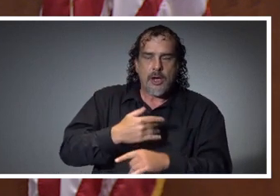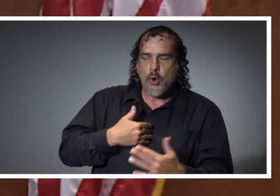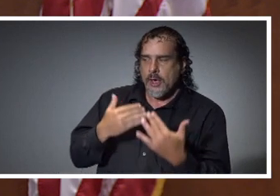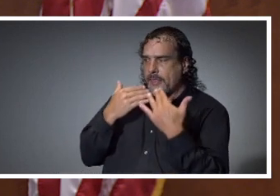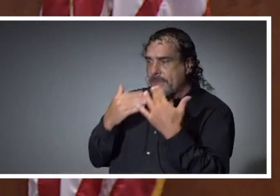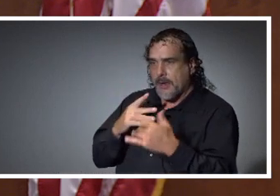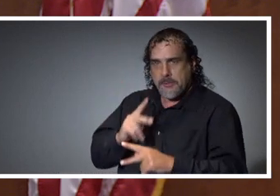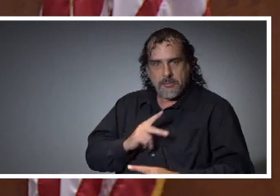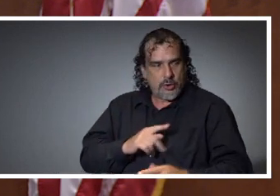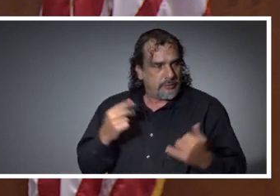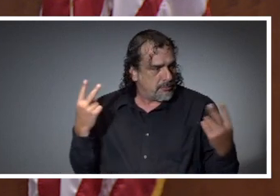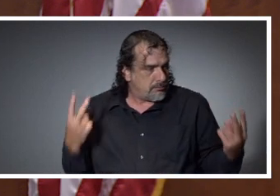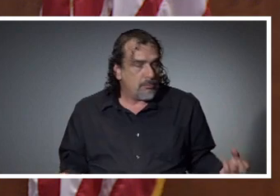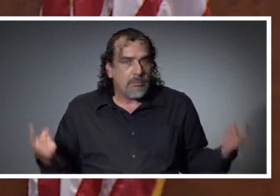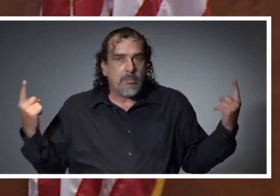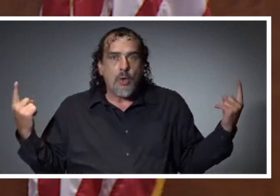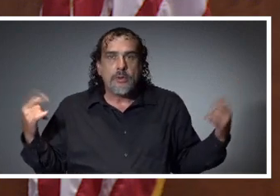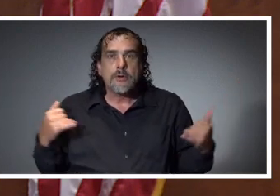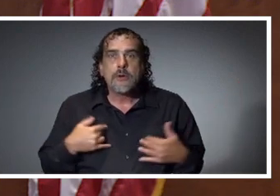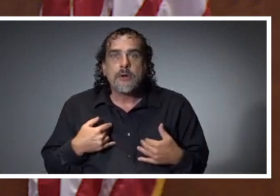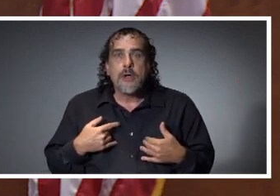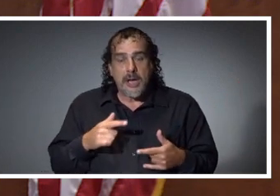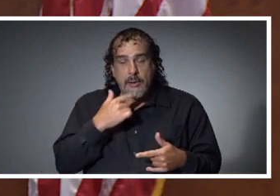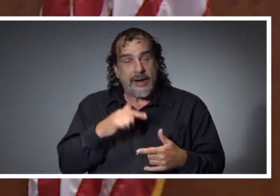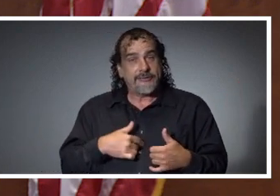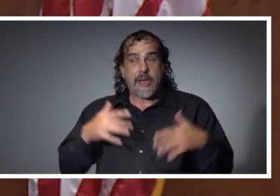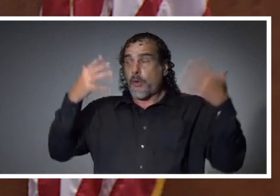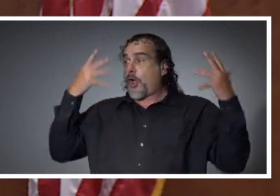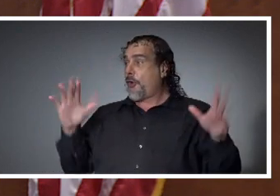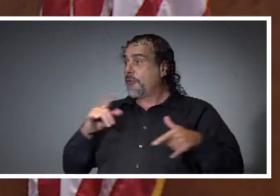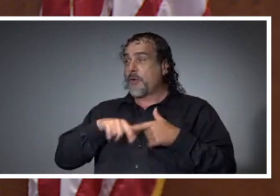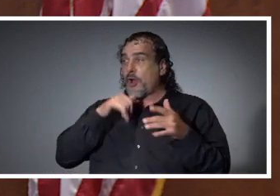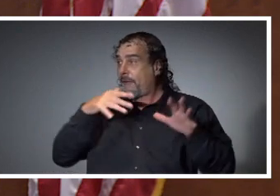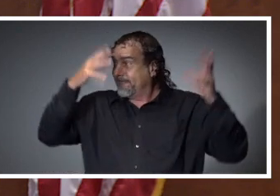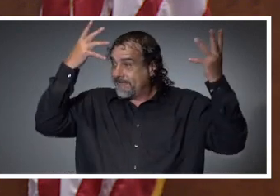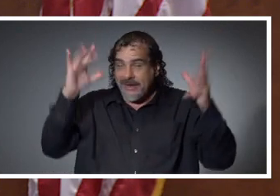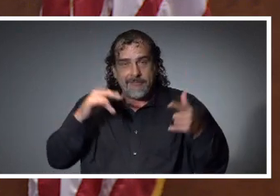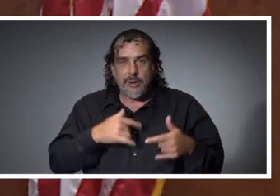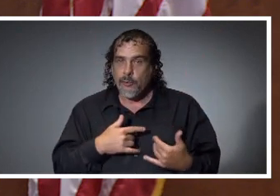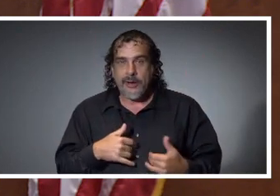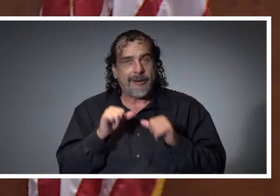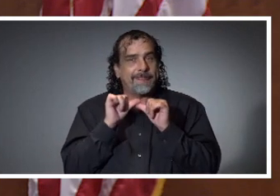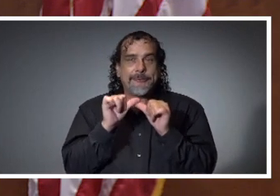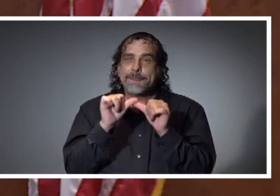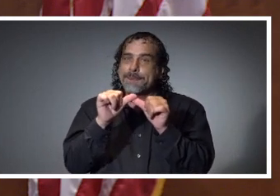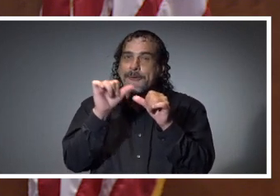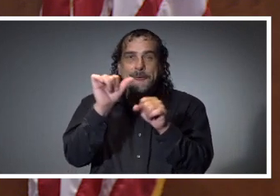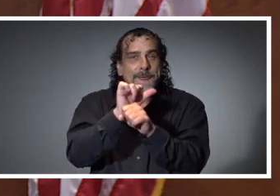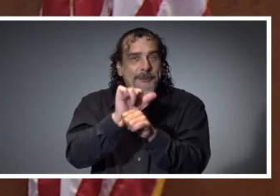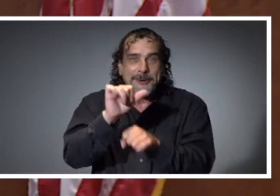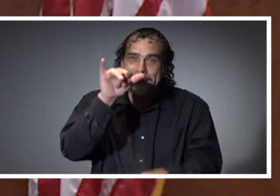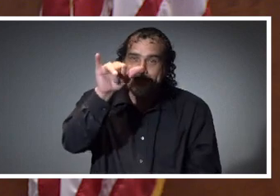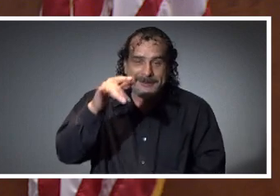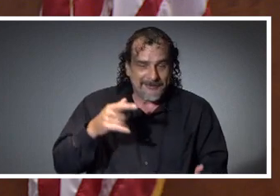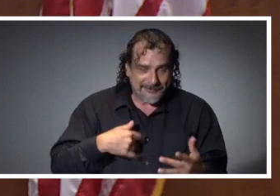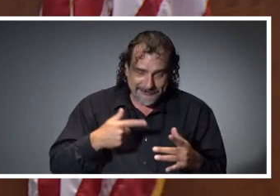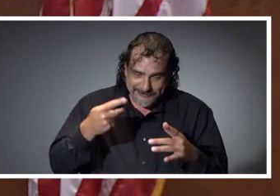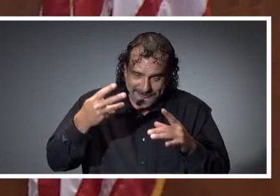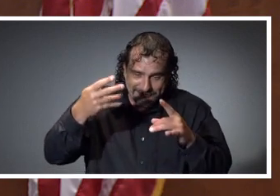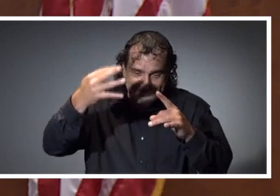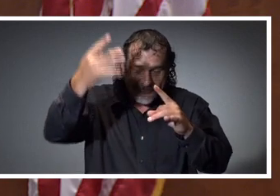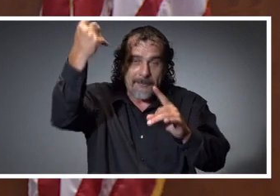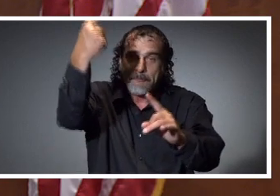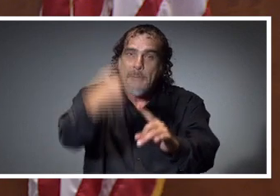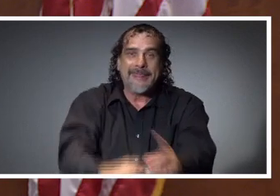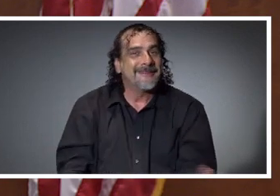for what you're doing. I'd love to tell you that it's over and we don't have to do it anymore, but we've got more work to do. We know over the next several months we're going to